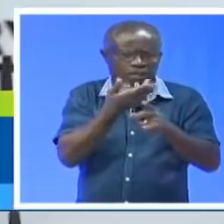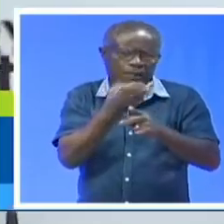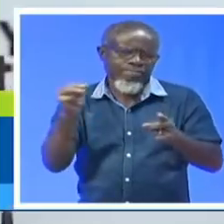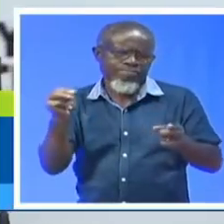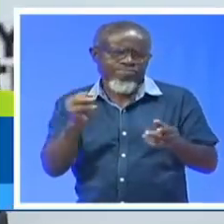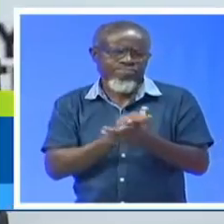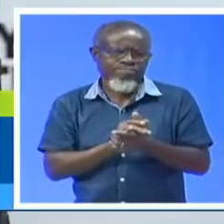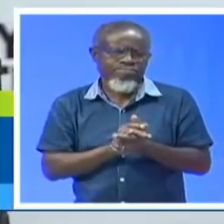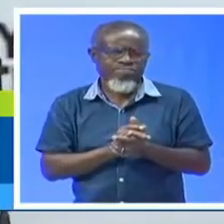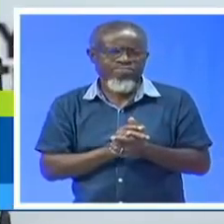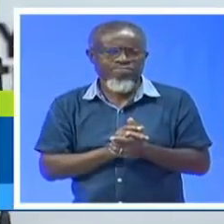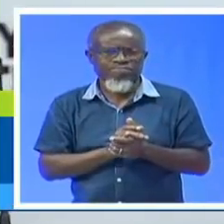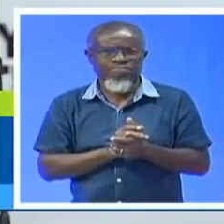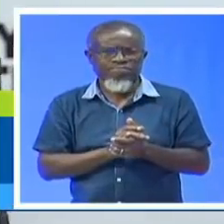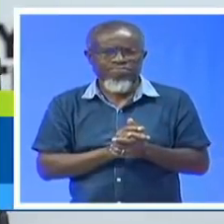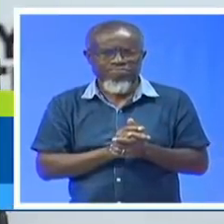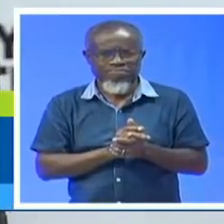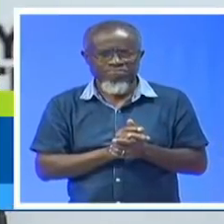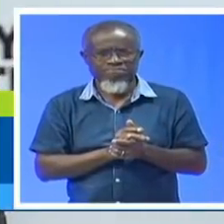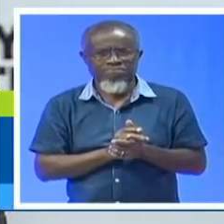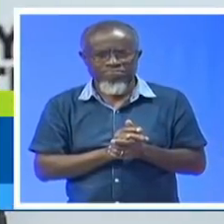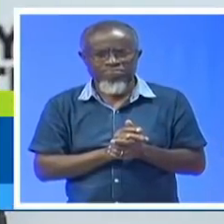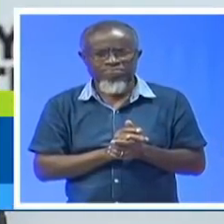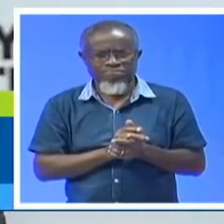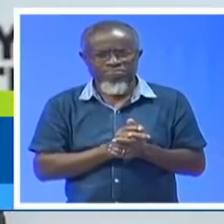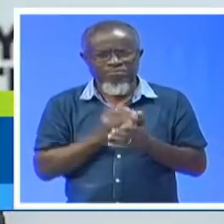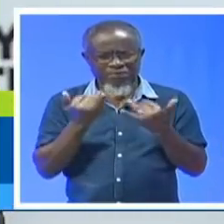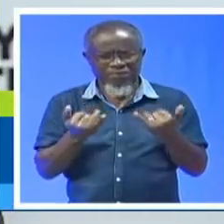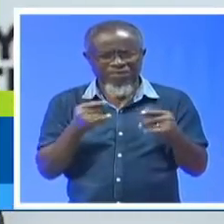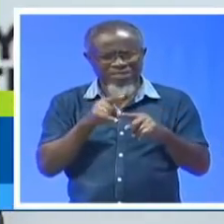frontline workers several times today.